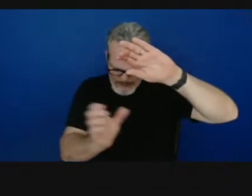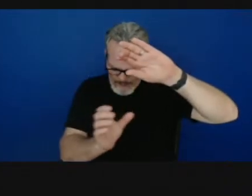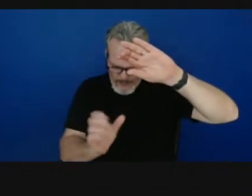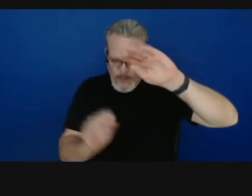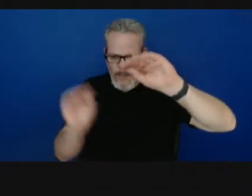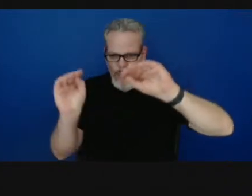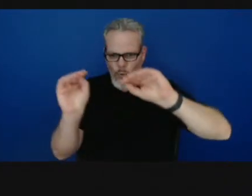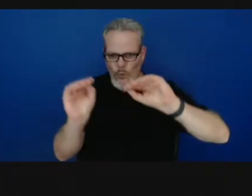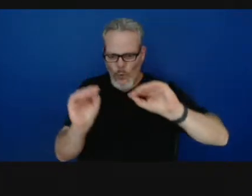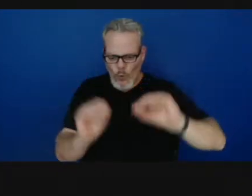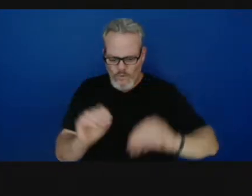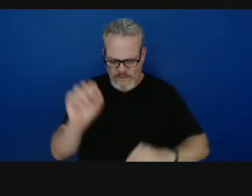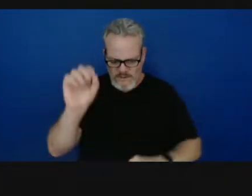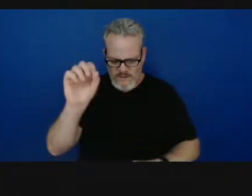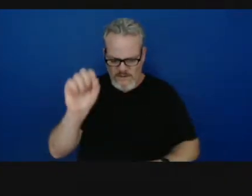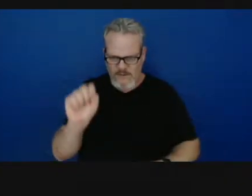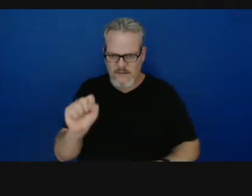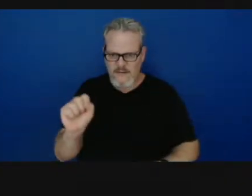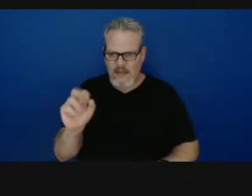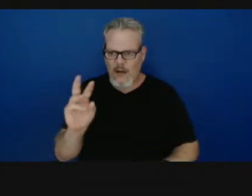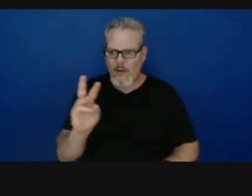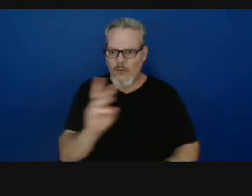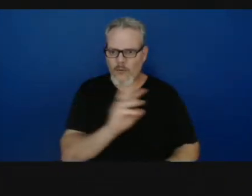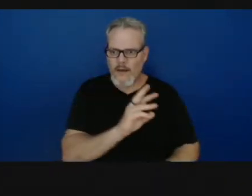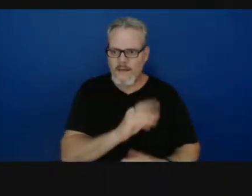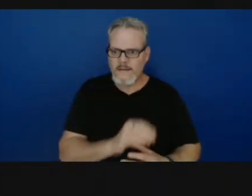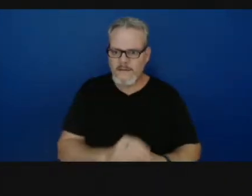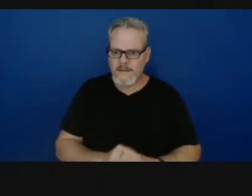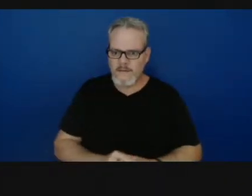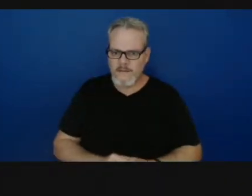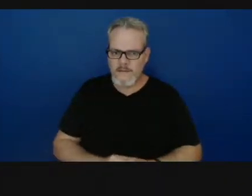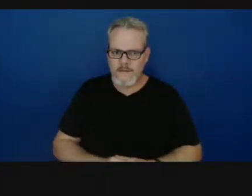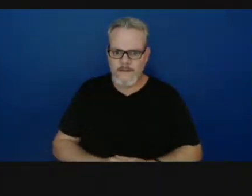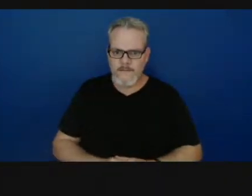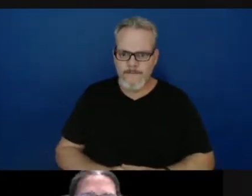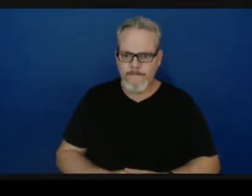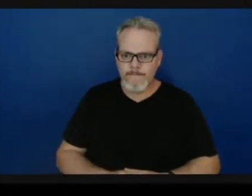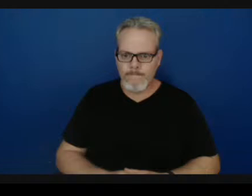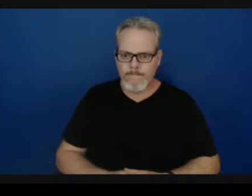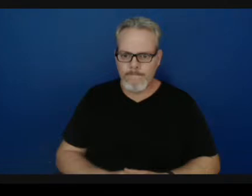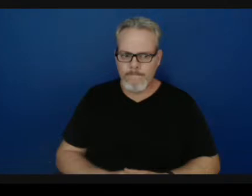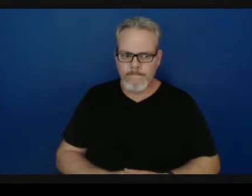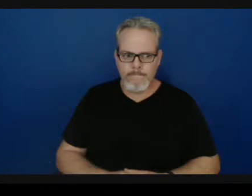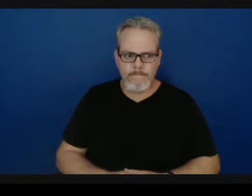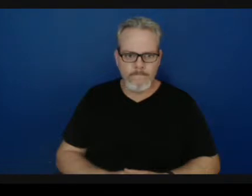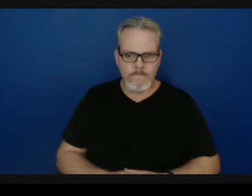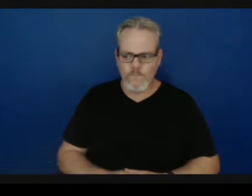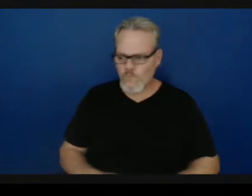and to the west.